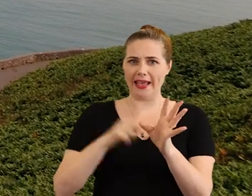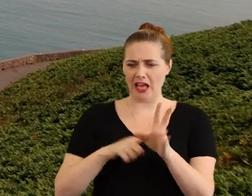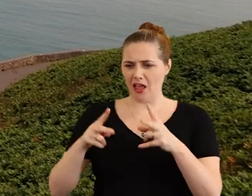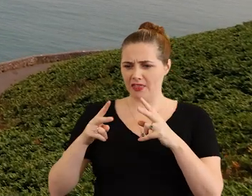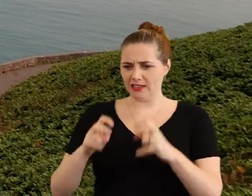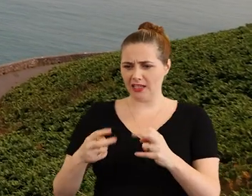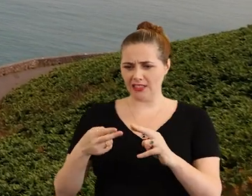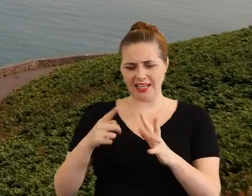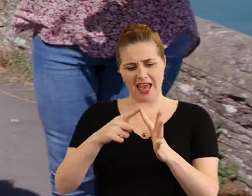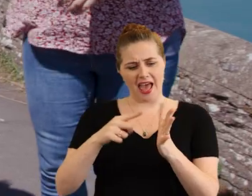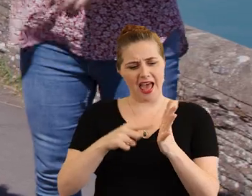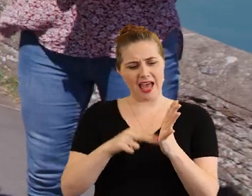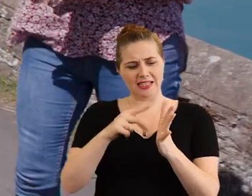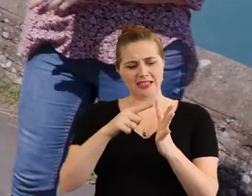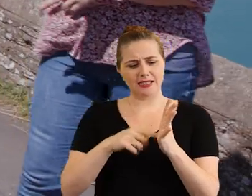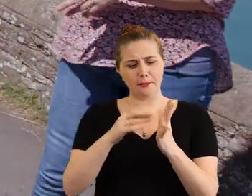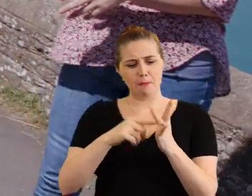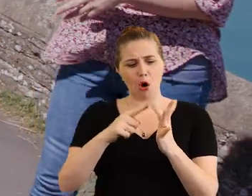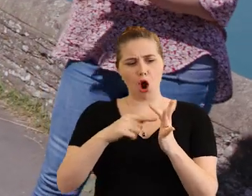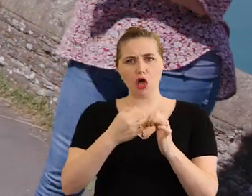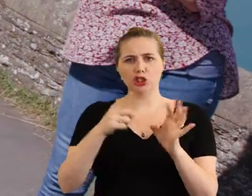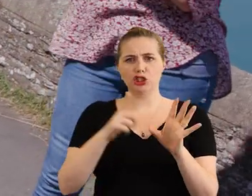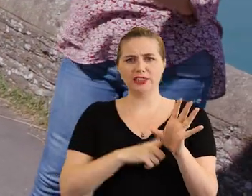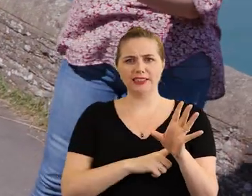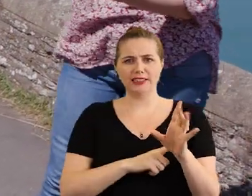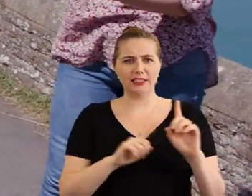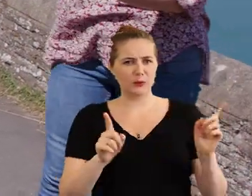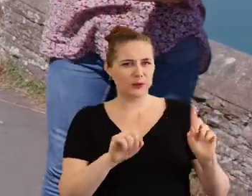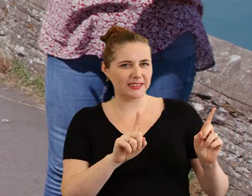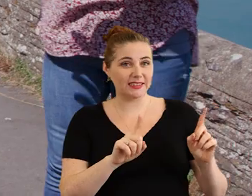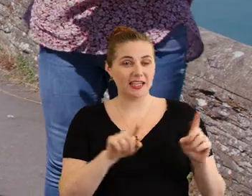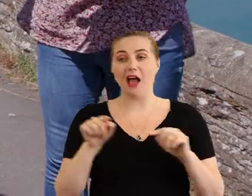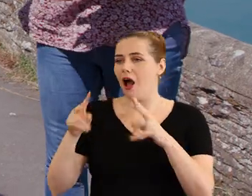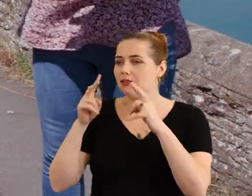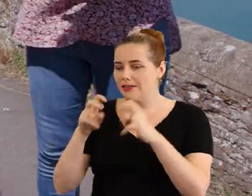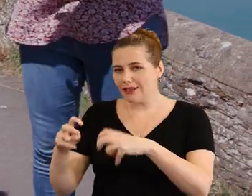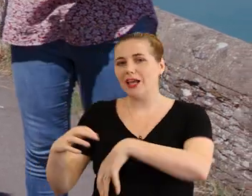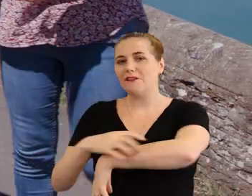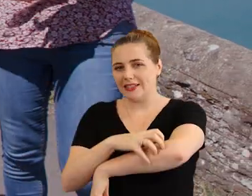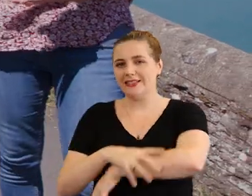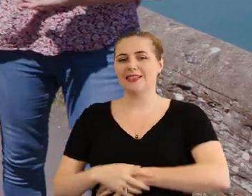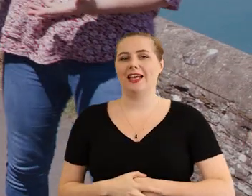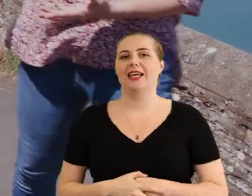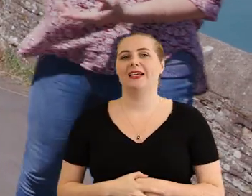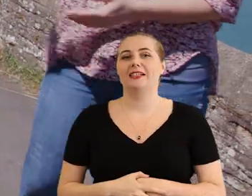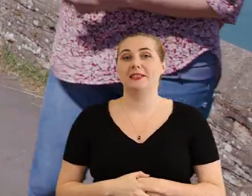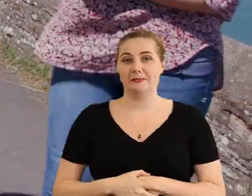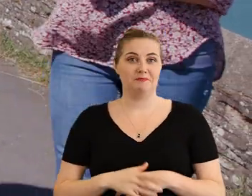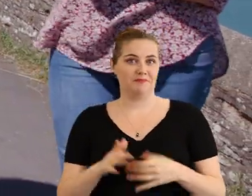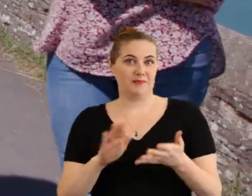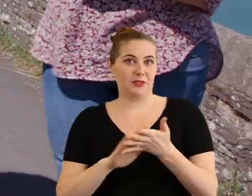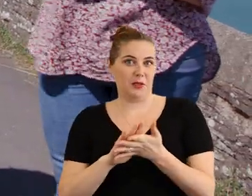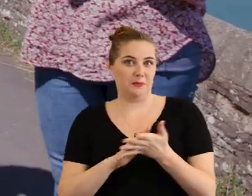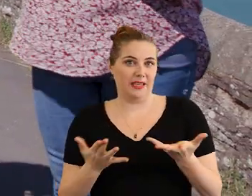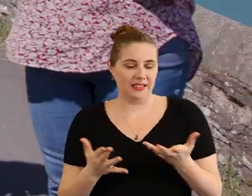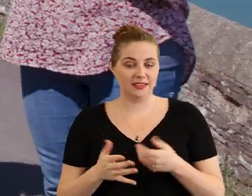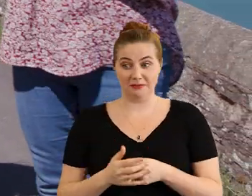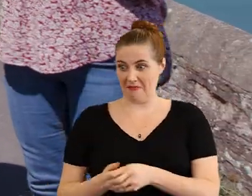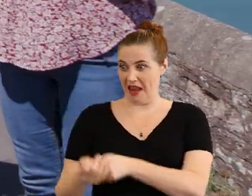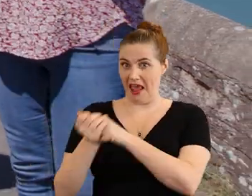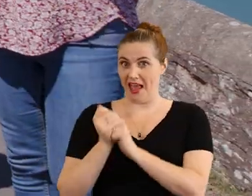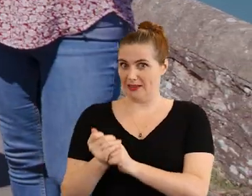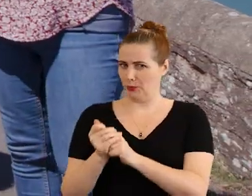So, Hayley, the study of entomology. What is it? And why do we need a net? Well, entomology